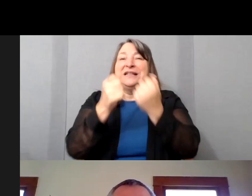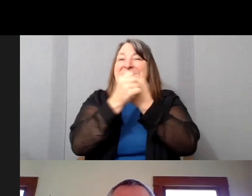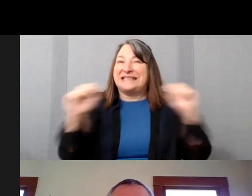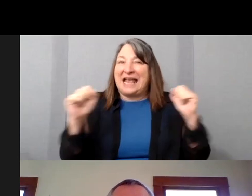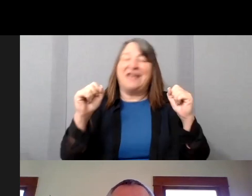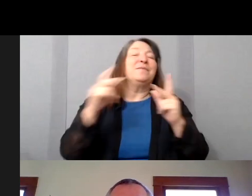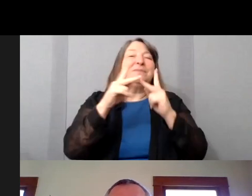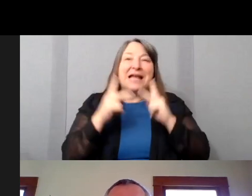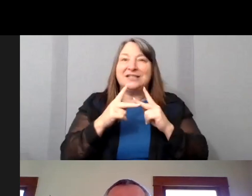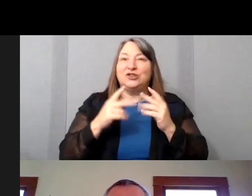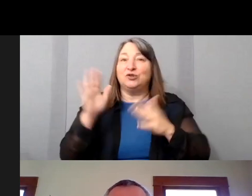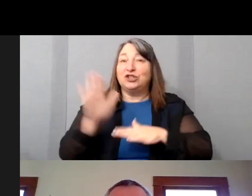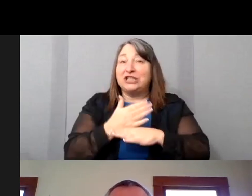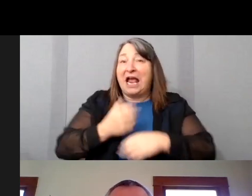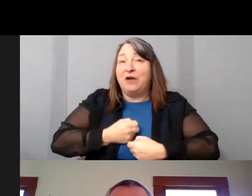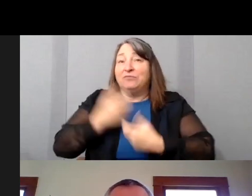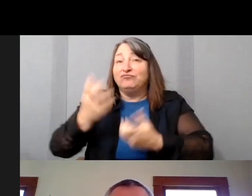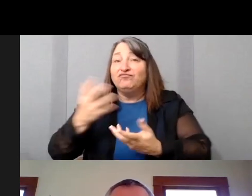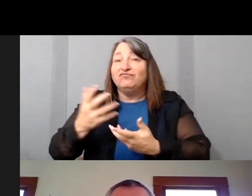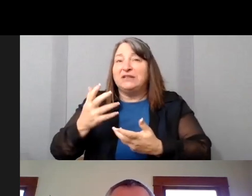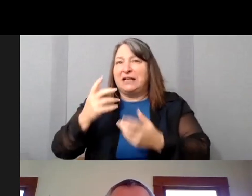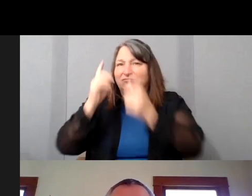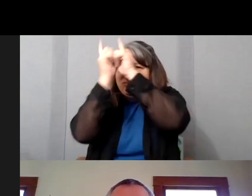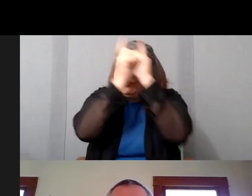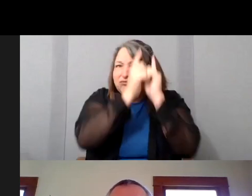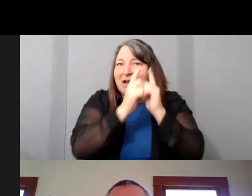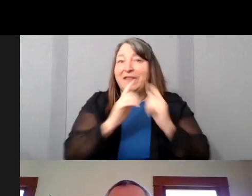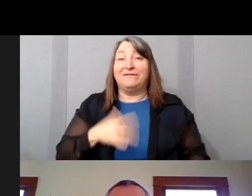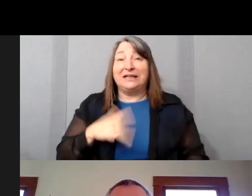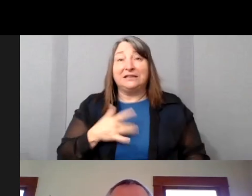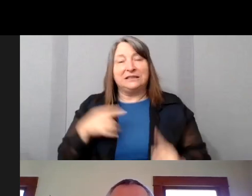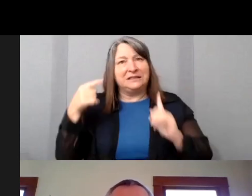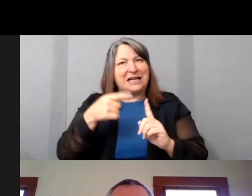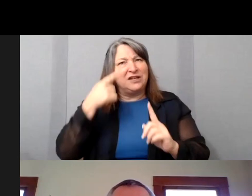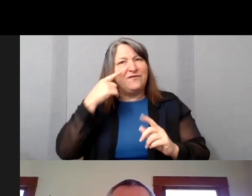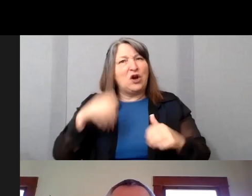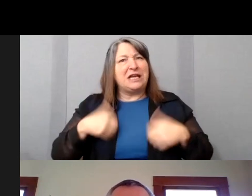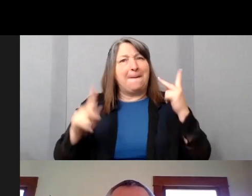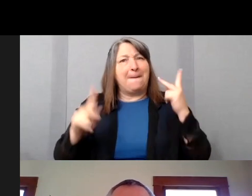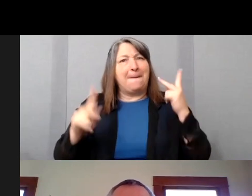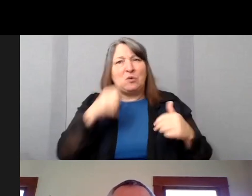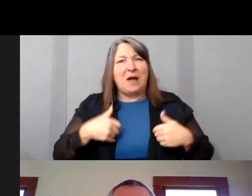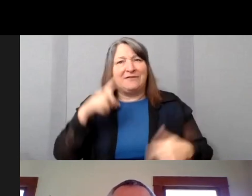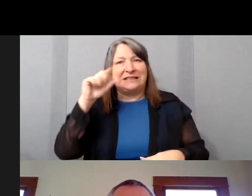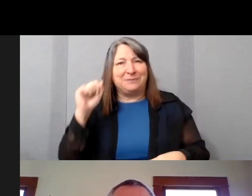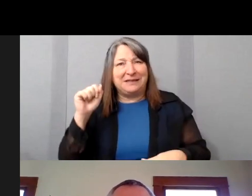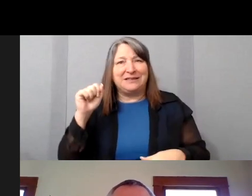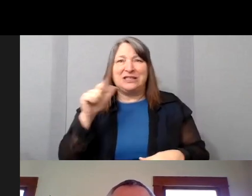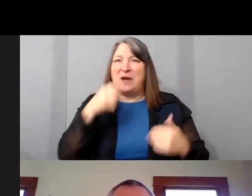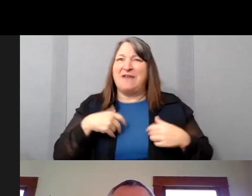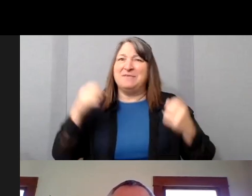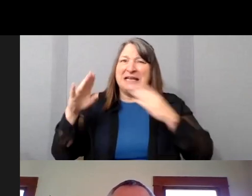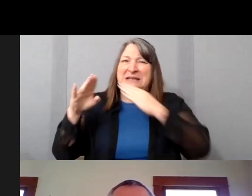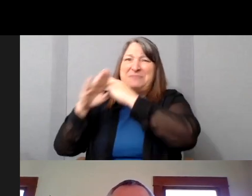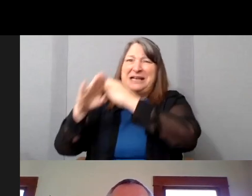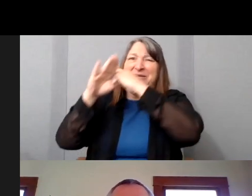think that's particularly important for young people with disabilities that encounter barriers, unfortunately, in trying